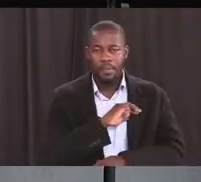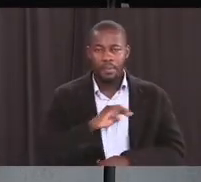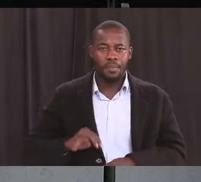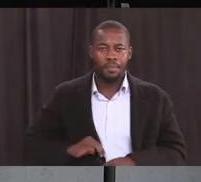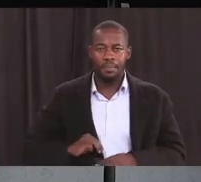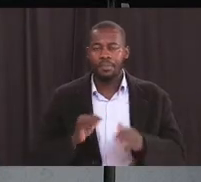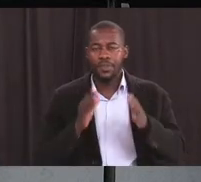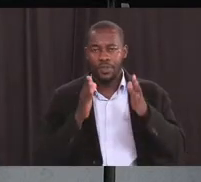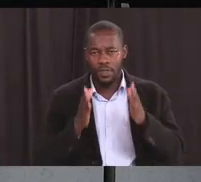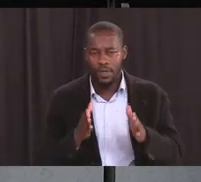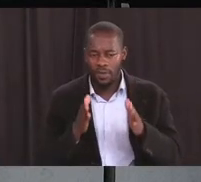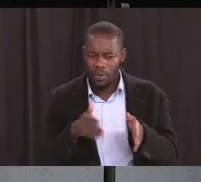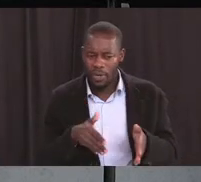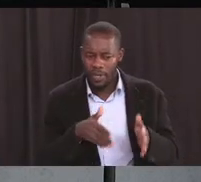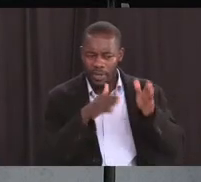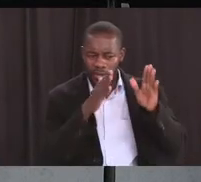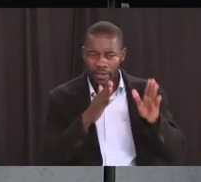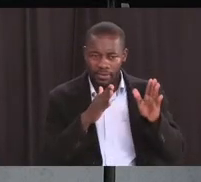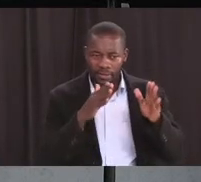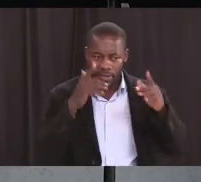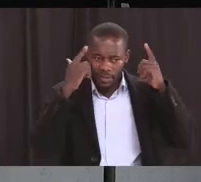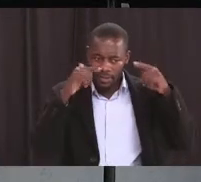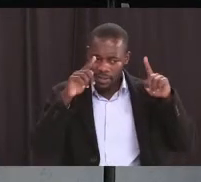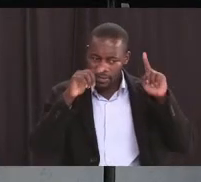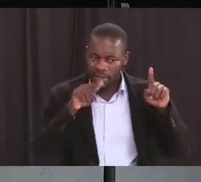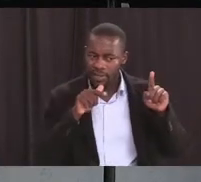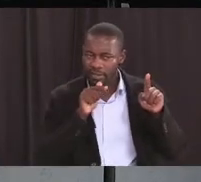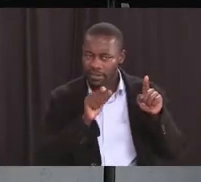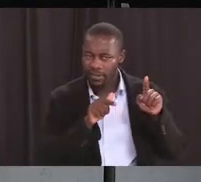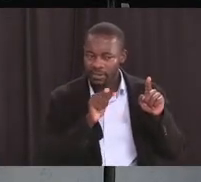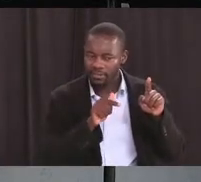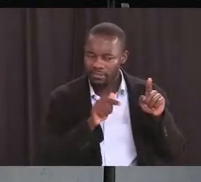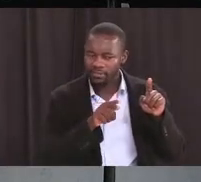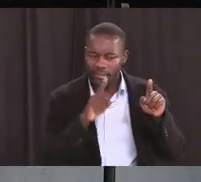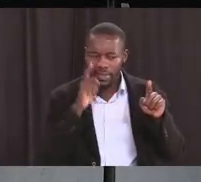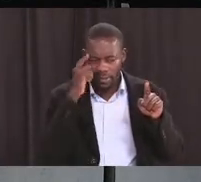of success. But even so,